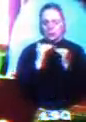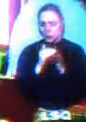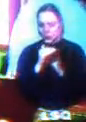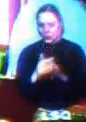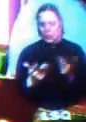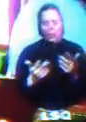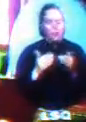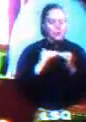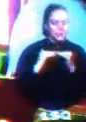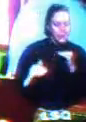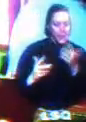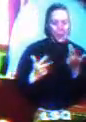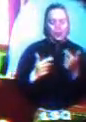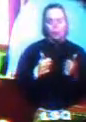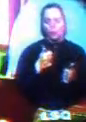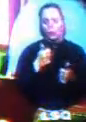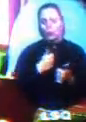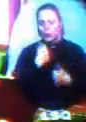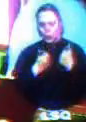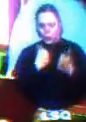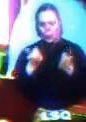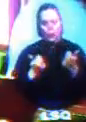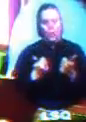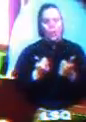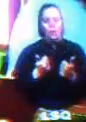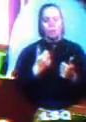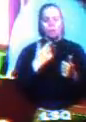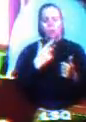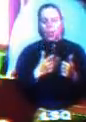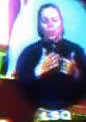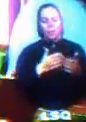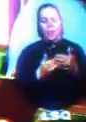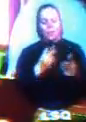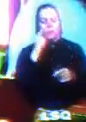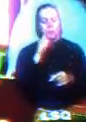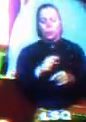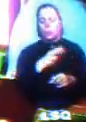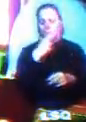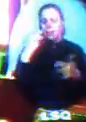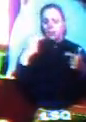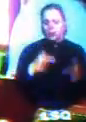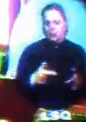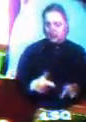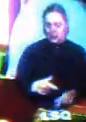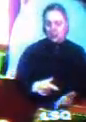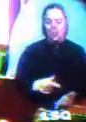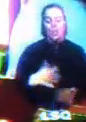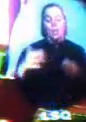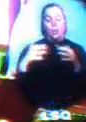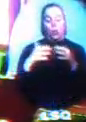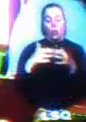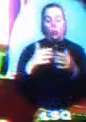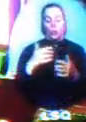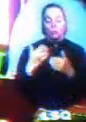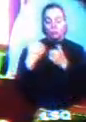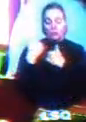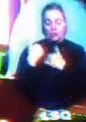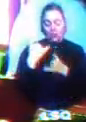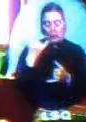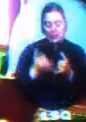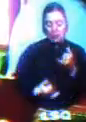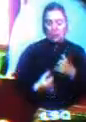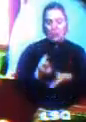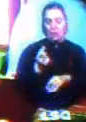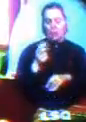no longer a haven for terrorists. As we have said, the combat mission will end in 2011. The facts indicate the Afghan